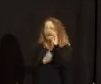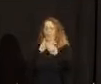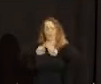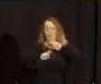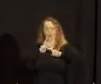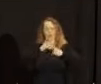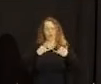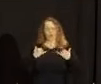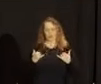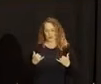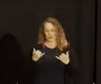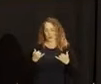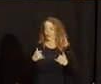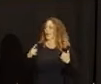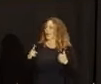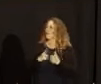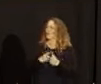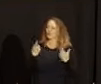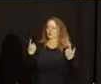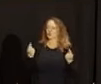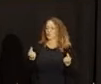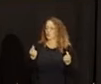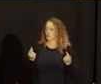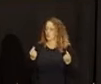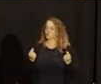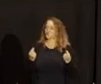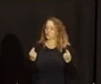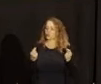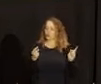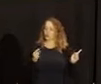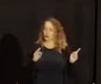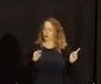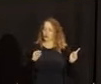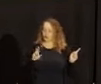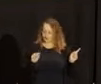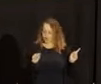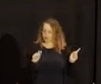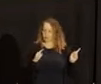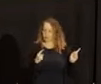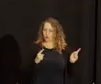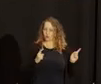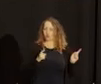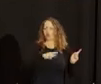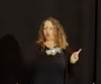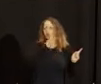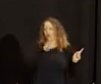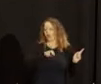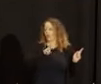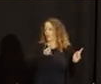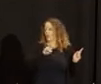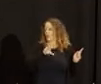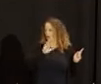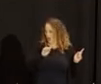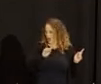for today. The first one we'll start with Maria, and then we'll go to Rebecca